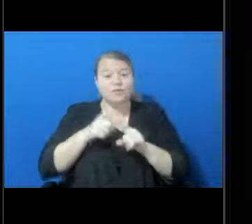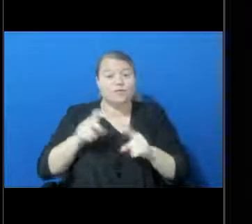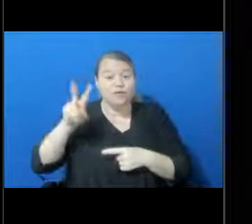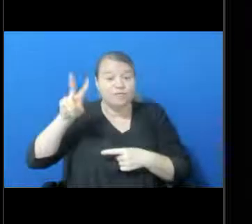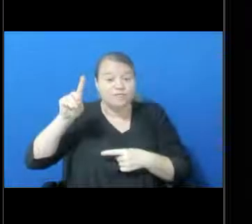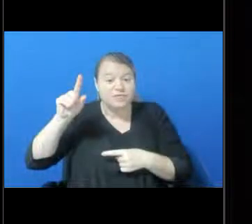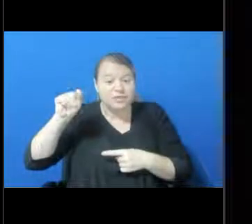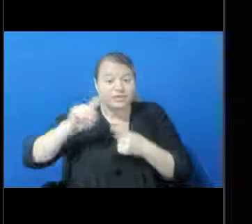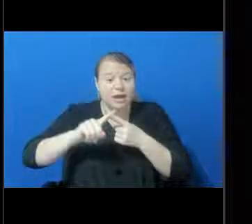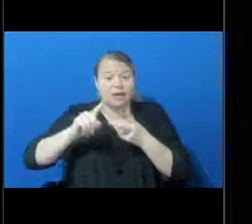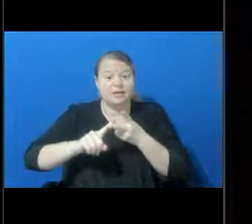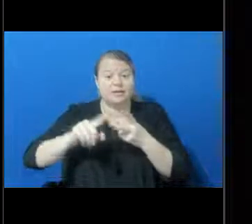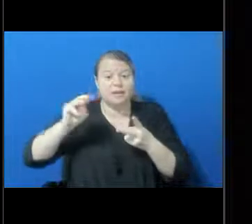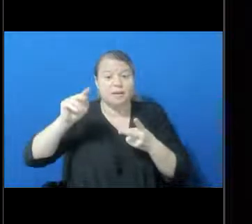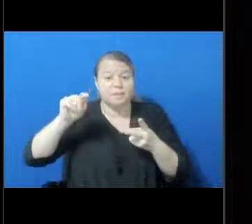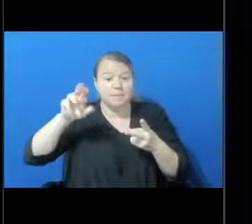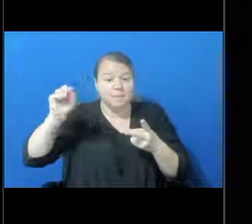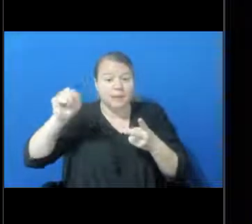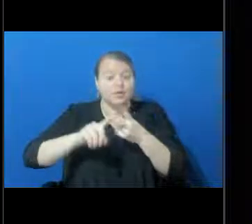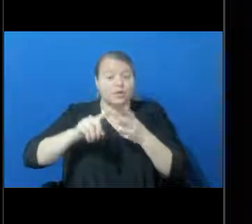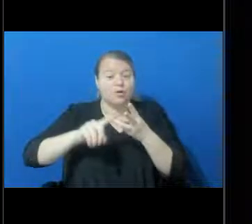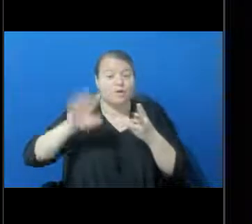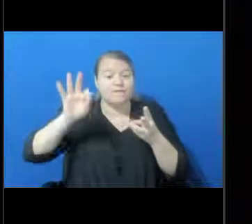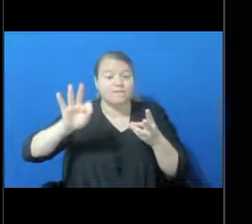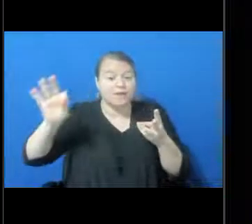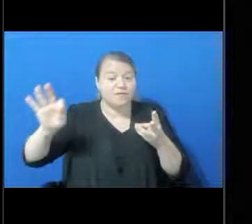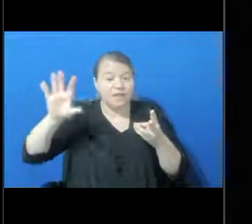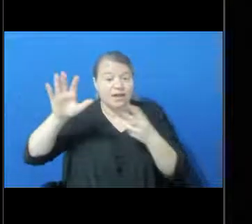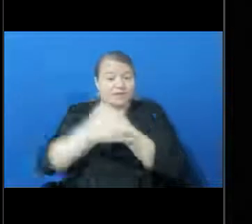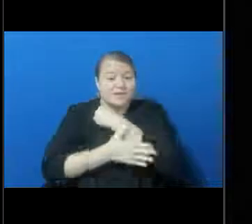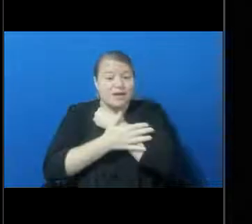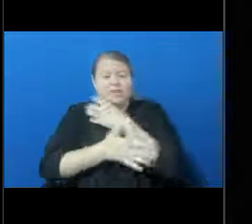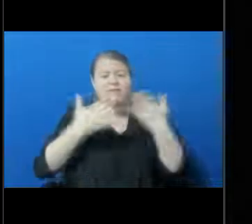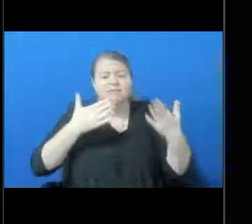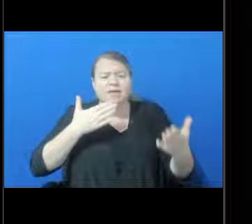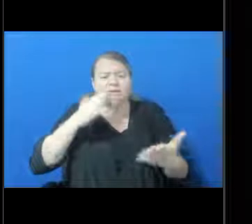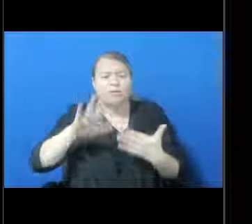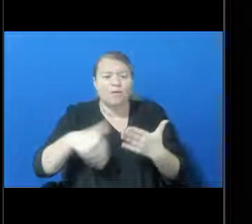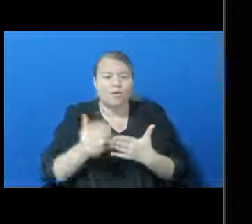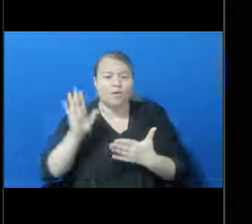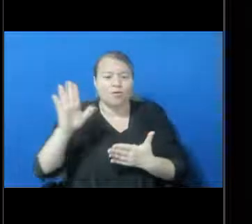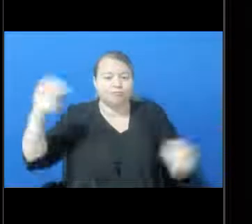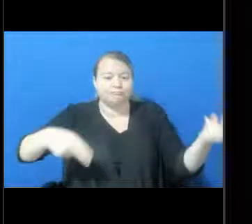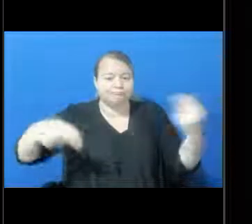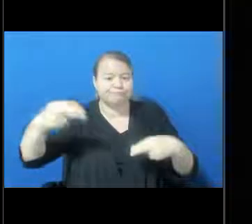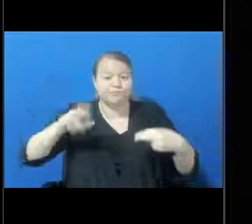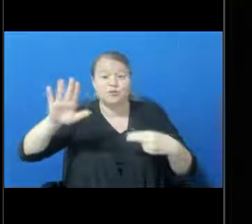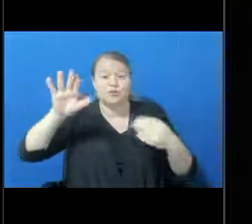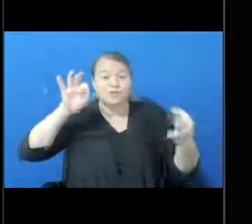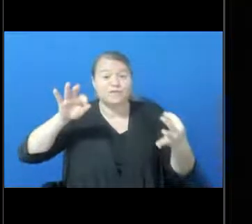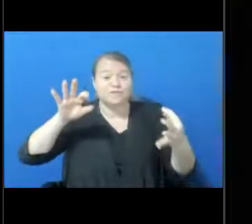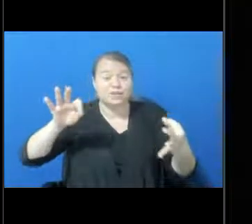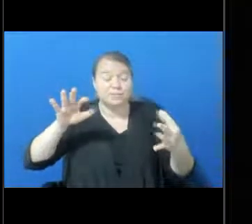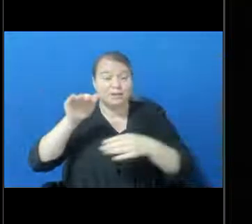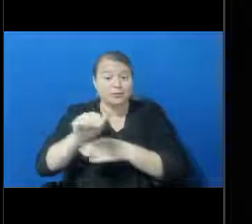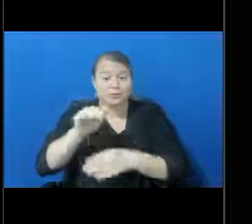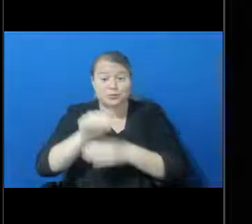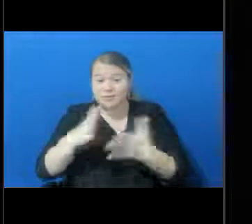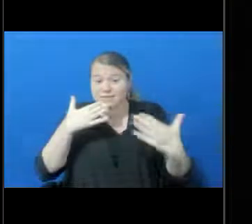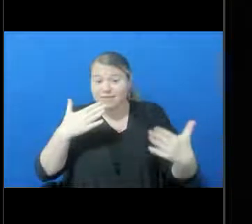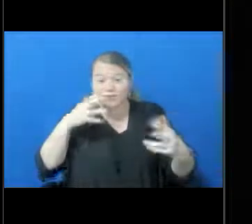and Metro, as well as Fairfax County, we want to sincerely thank you for your participation and feedback tonight. And we look forward